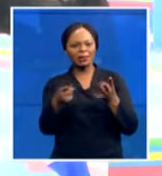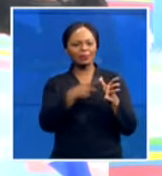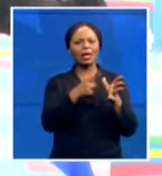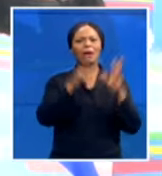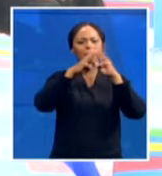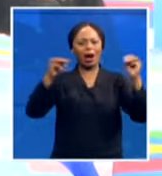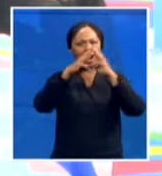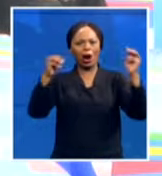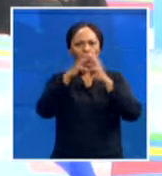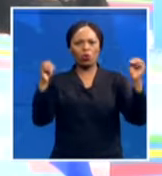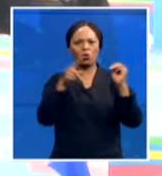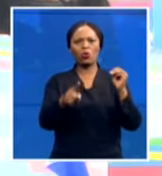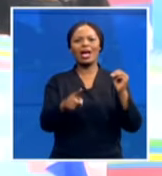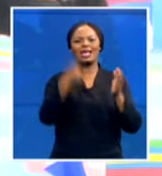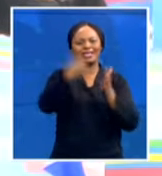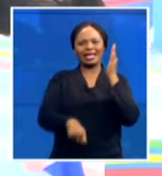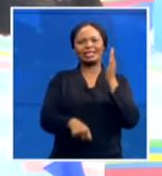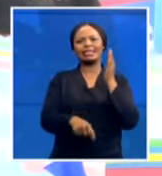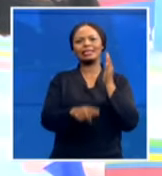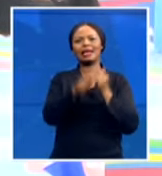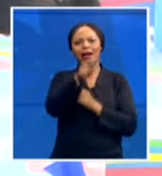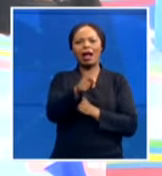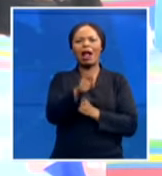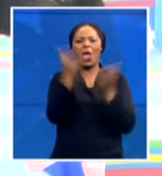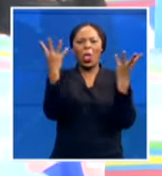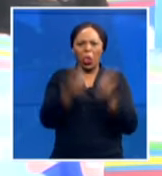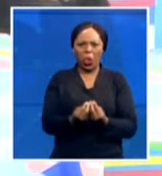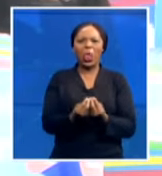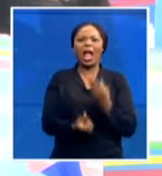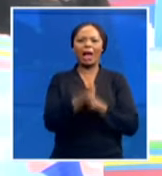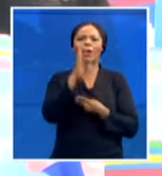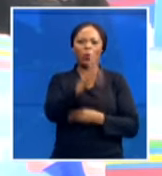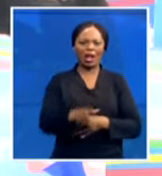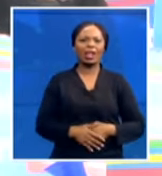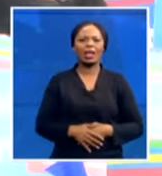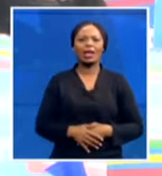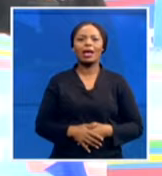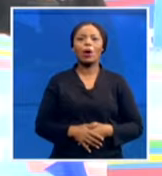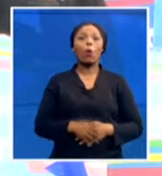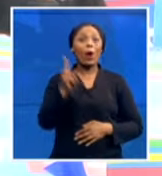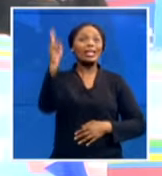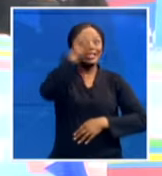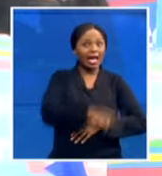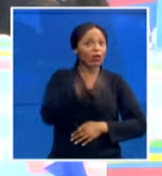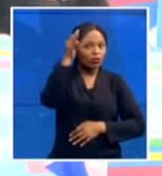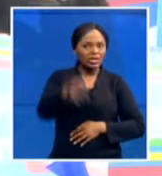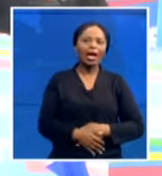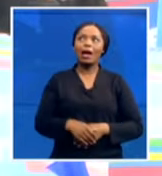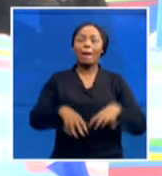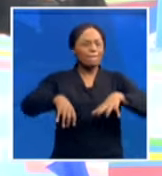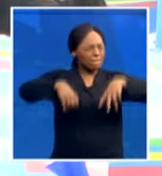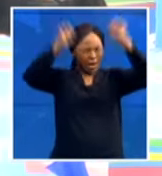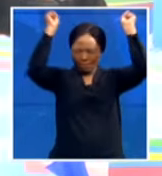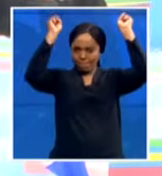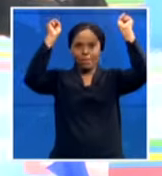money. One day in the near future, the lights are going to go off, and they're not going to come back on again. Yeah. The water